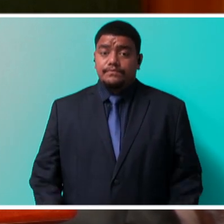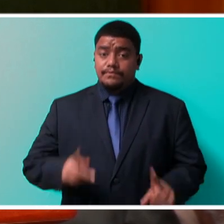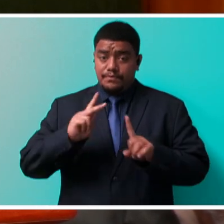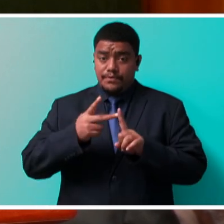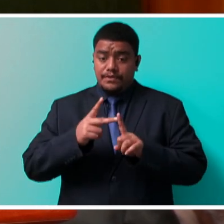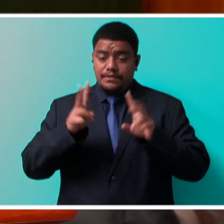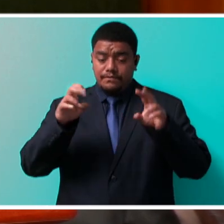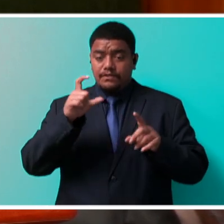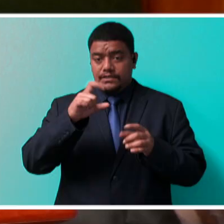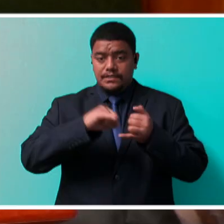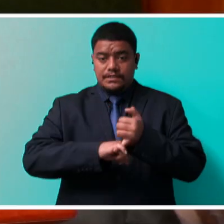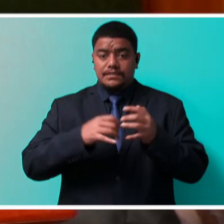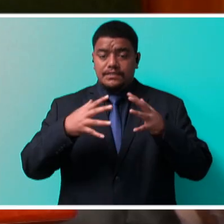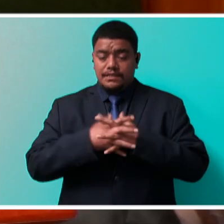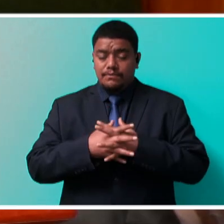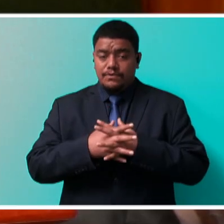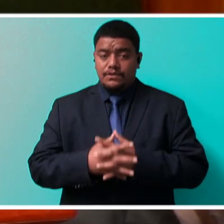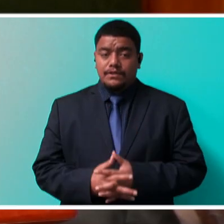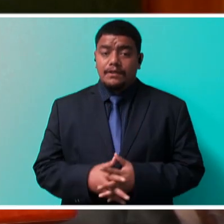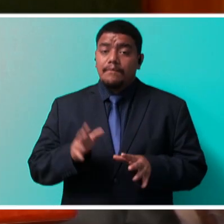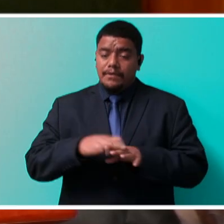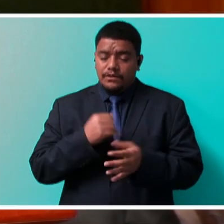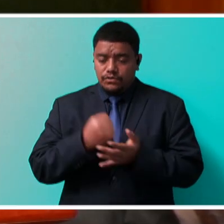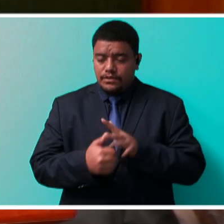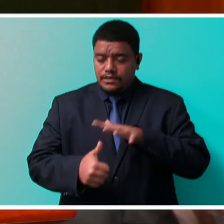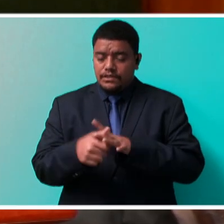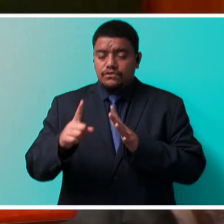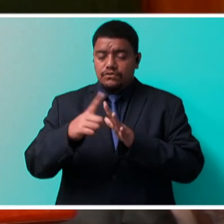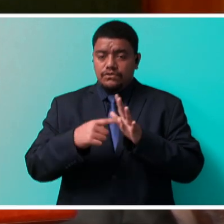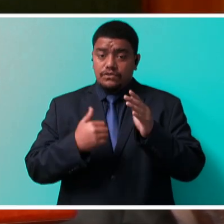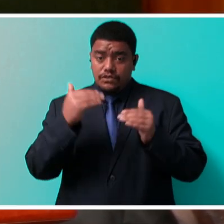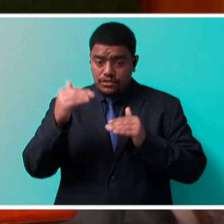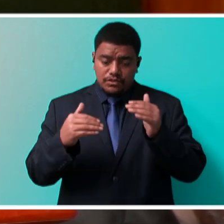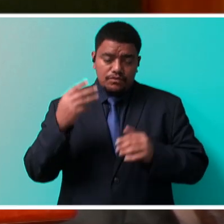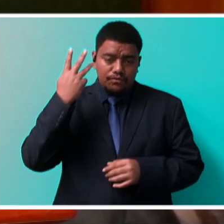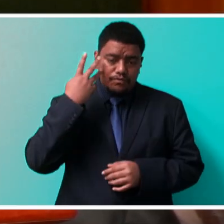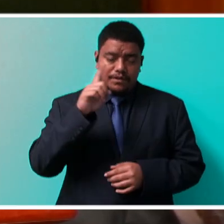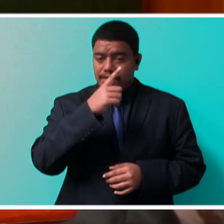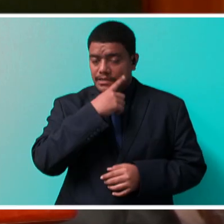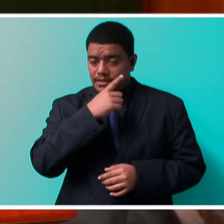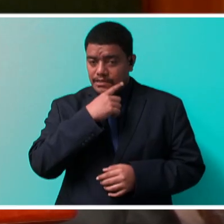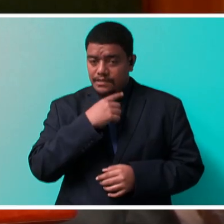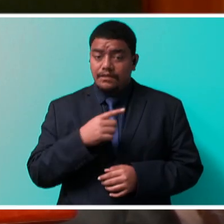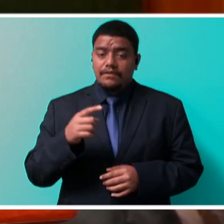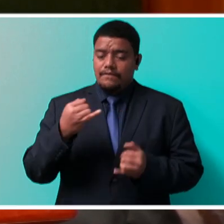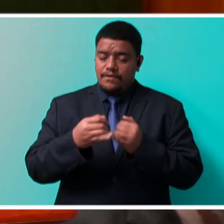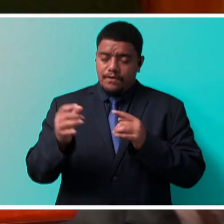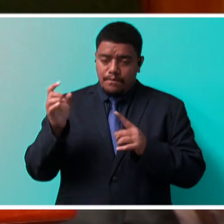for CSW 70, ensuring access to justice for all women and girls, underscores a simple but critical